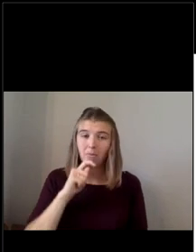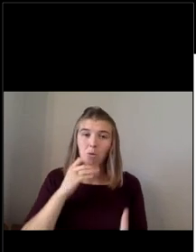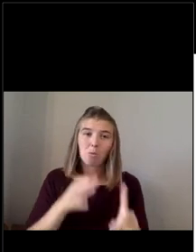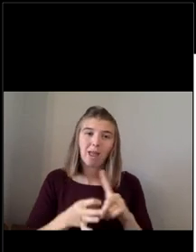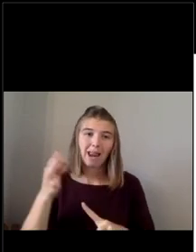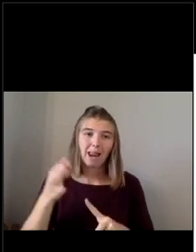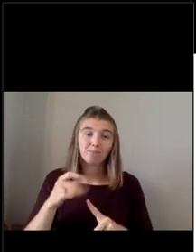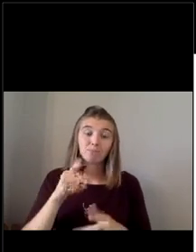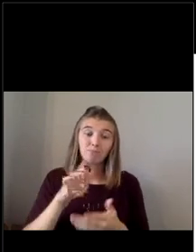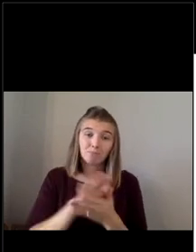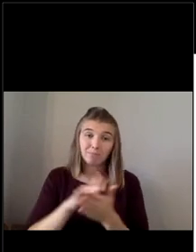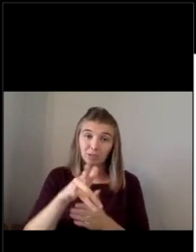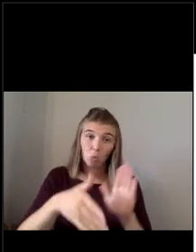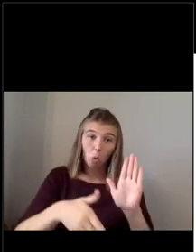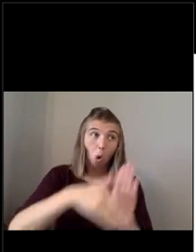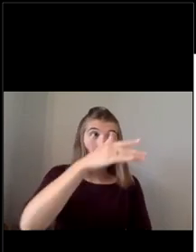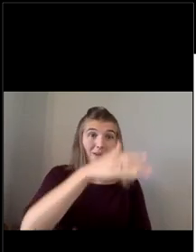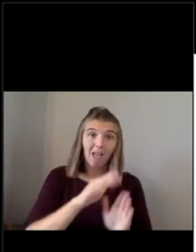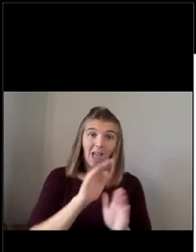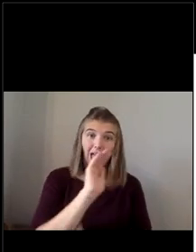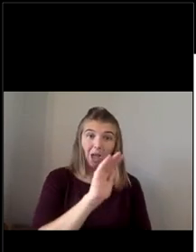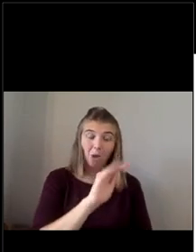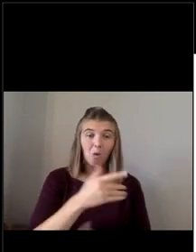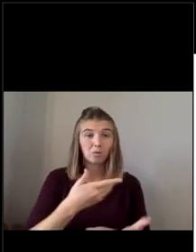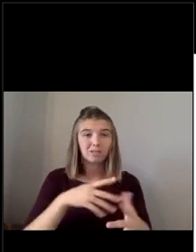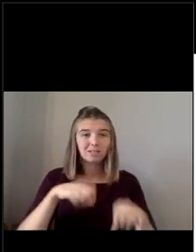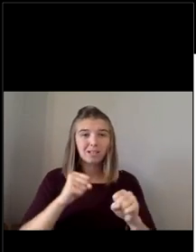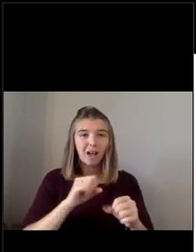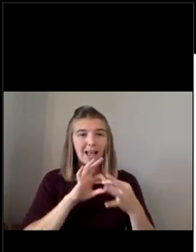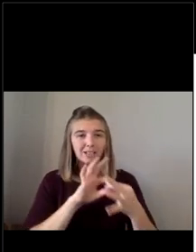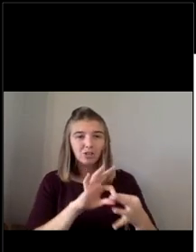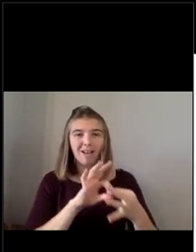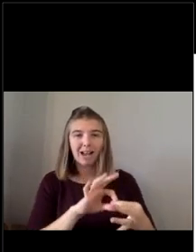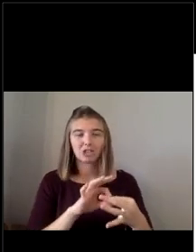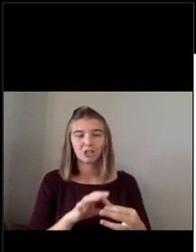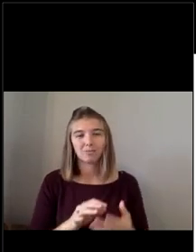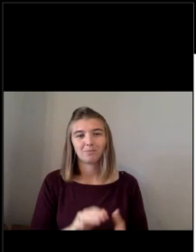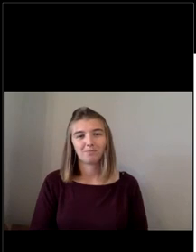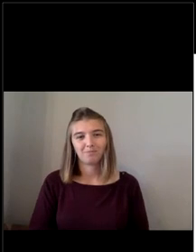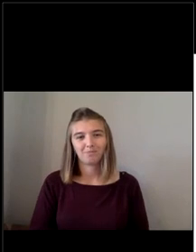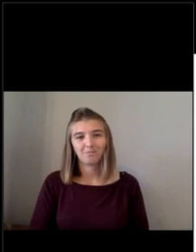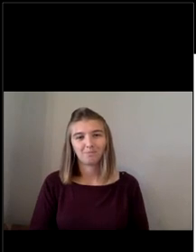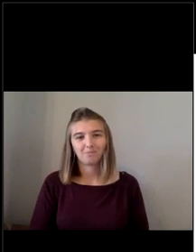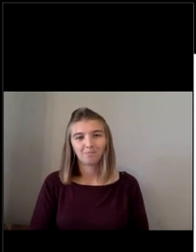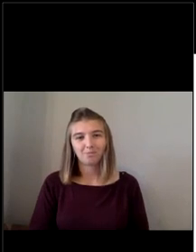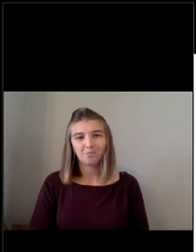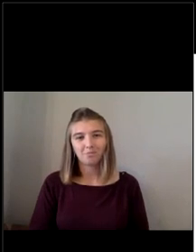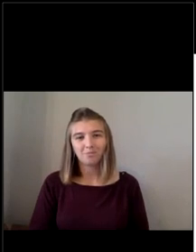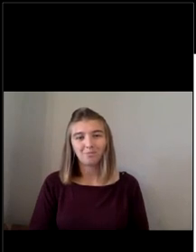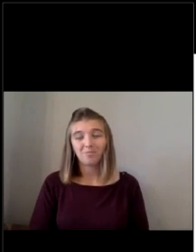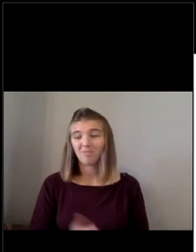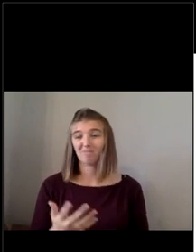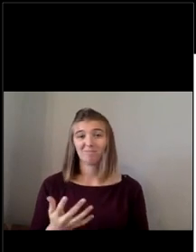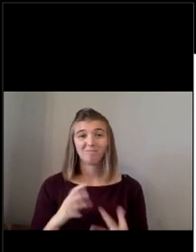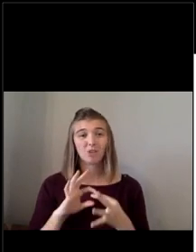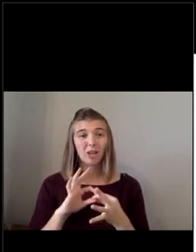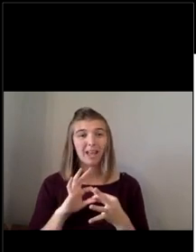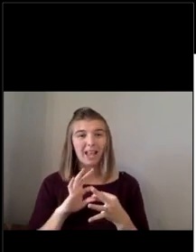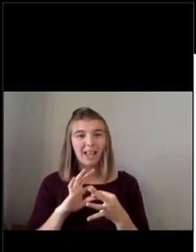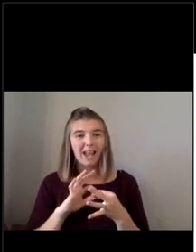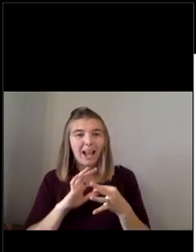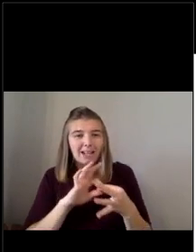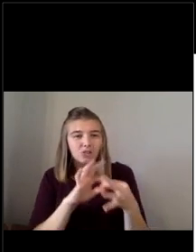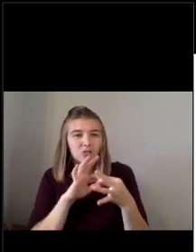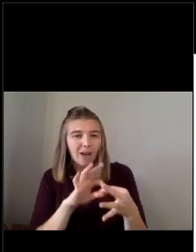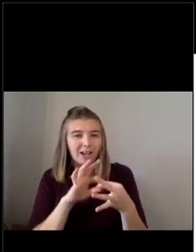interacting. But what about connection? Well, those yearly departmental, you know, parties or those happy hours are not